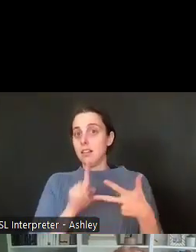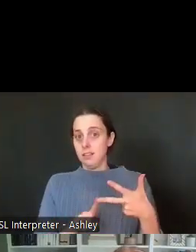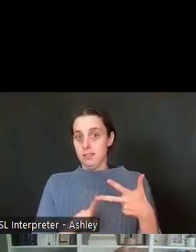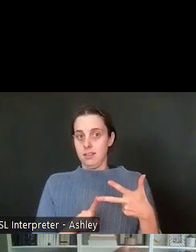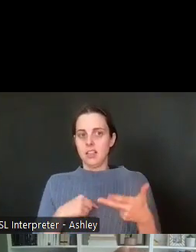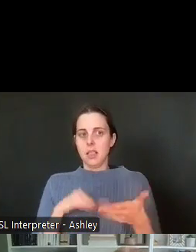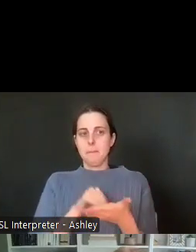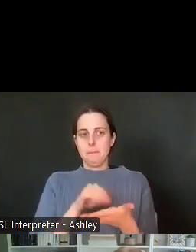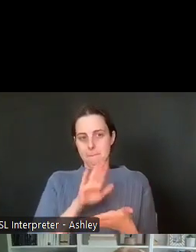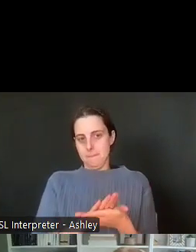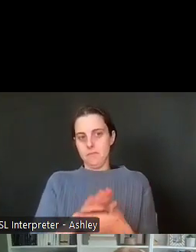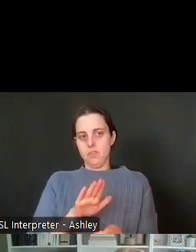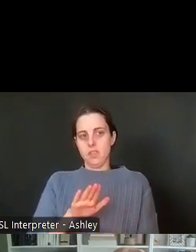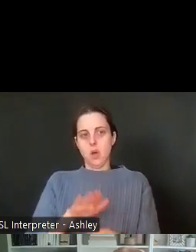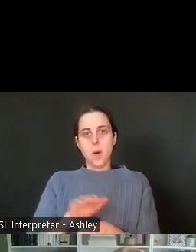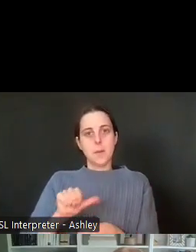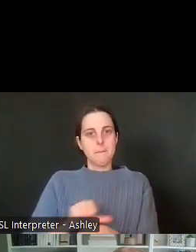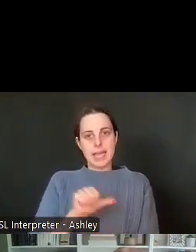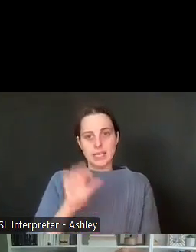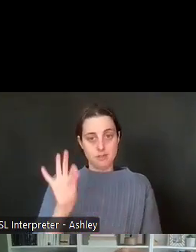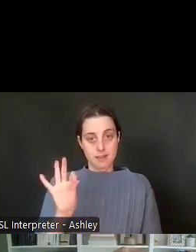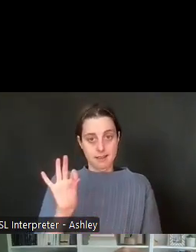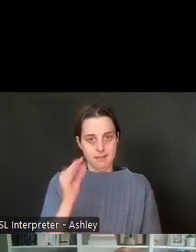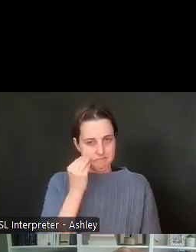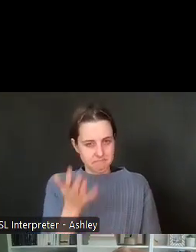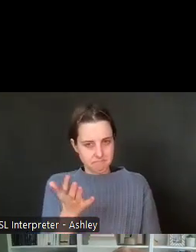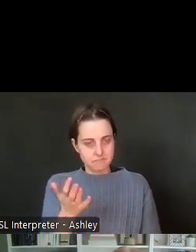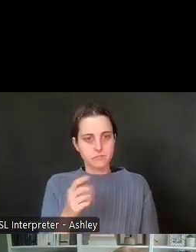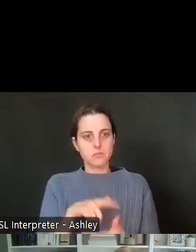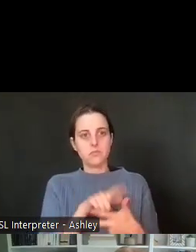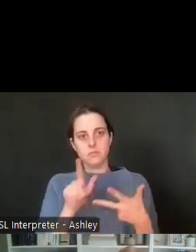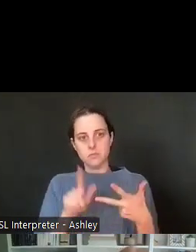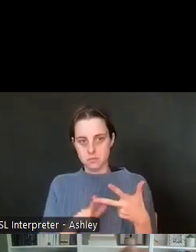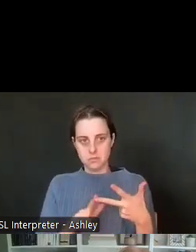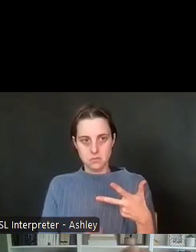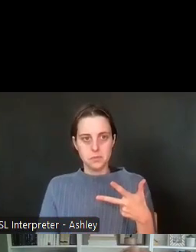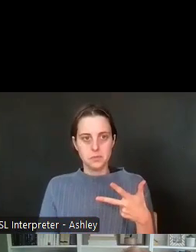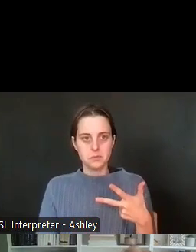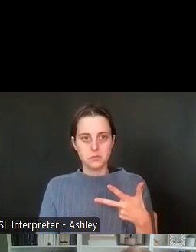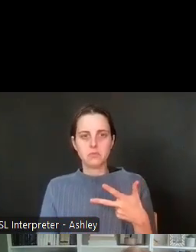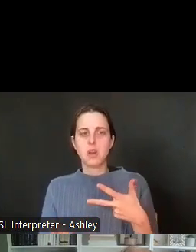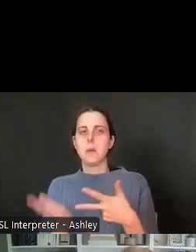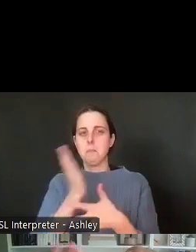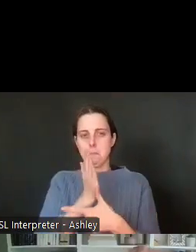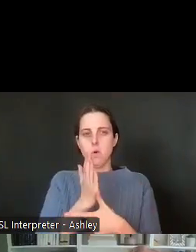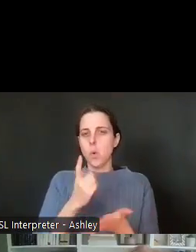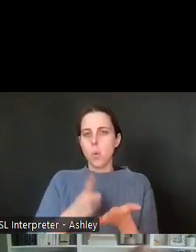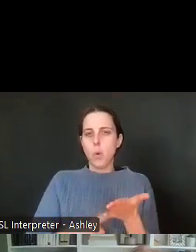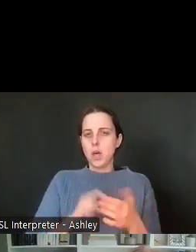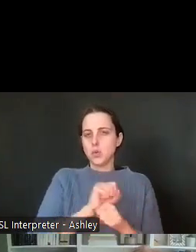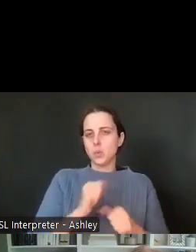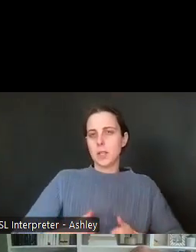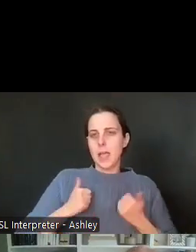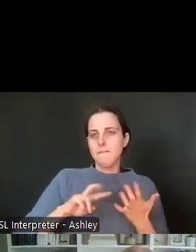And so, what does work-life harmony mean in that season of your life? Try not to think too far ahead. It's always good to have